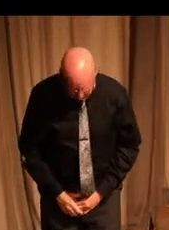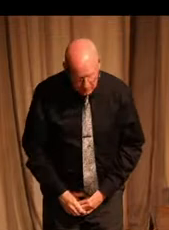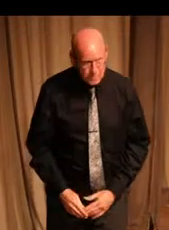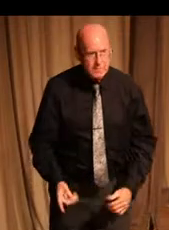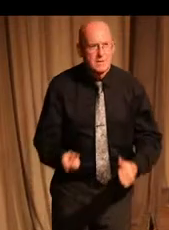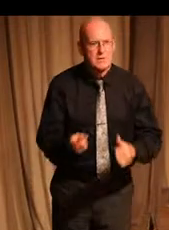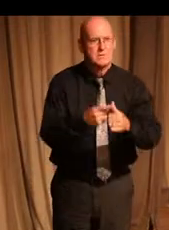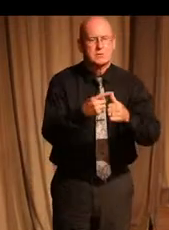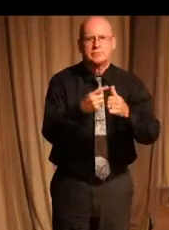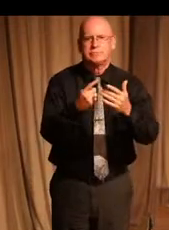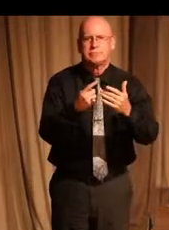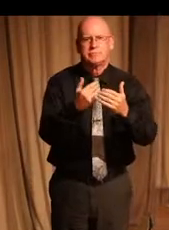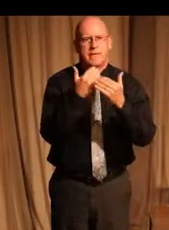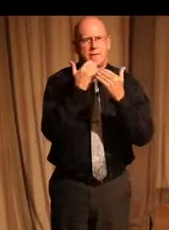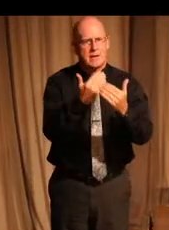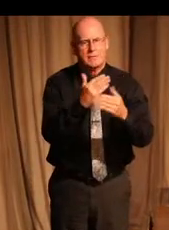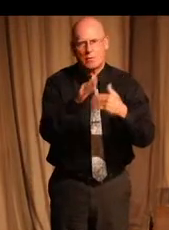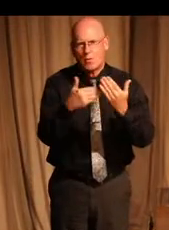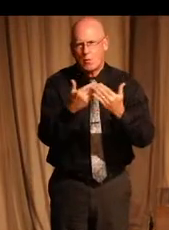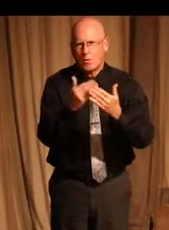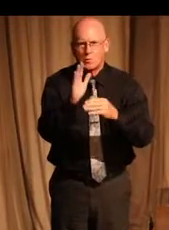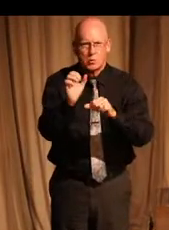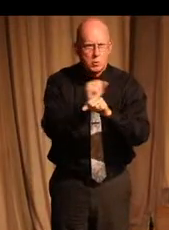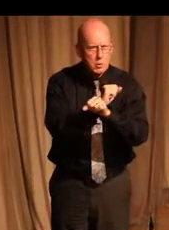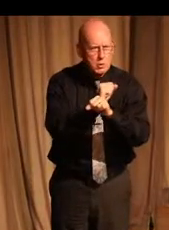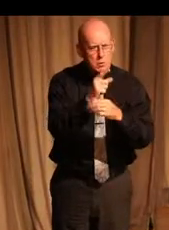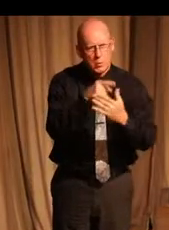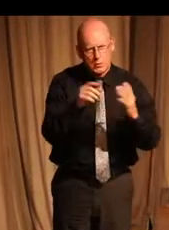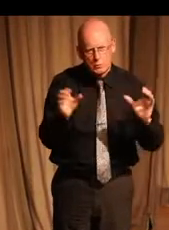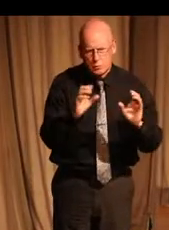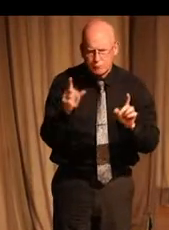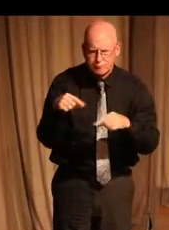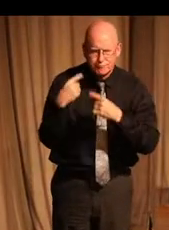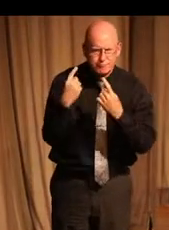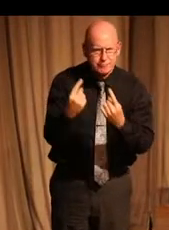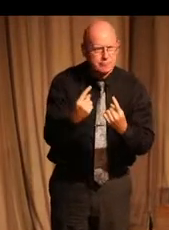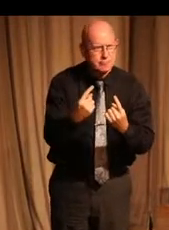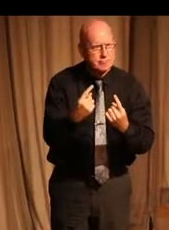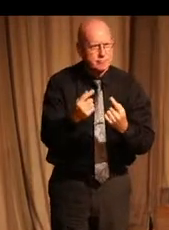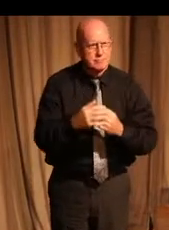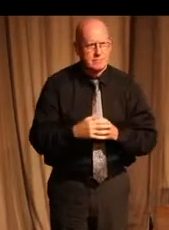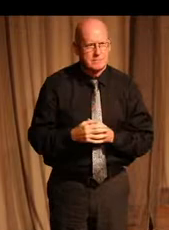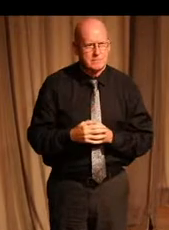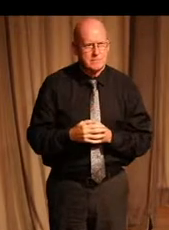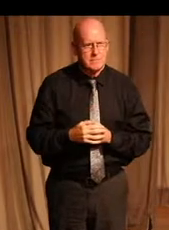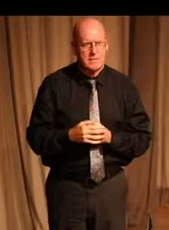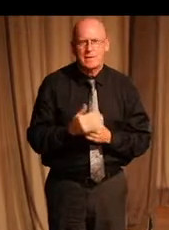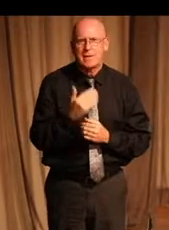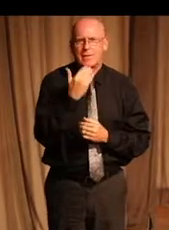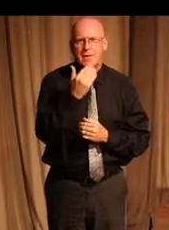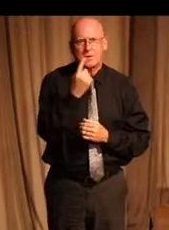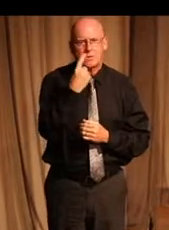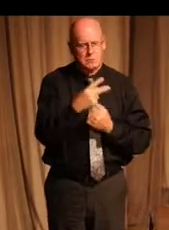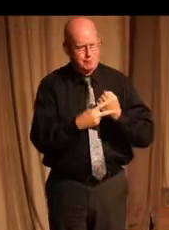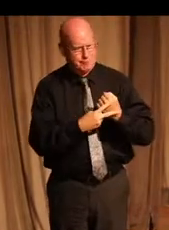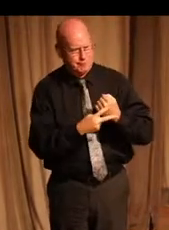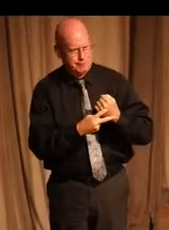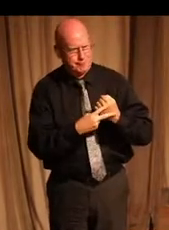First of all, thank you all for your work and what you're doing, and especially just preserving and